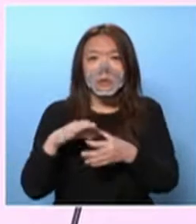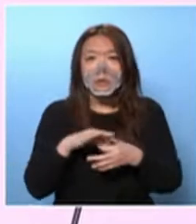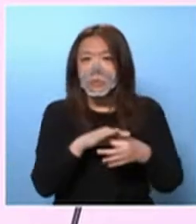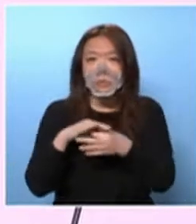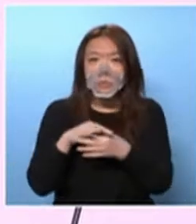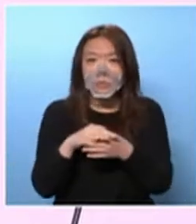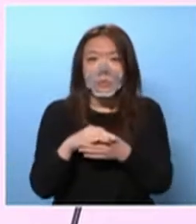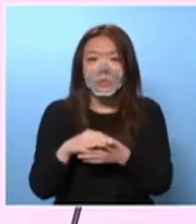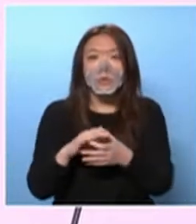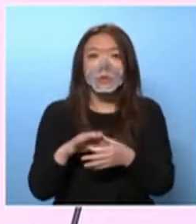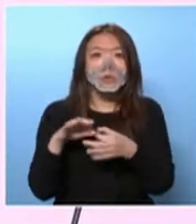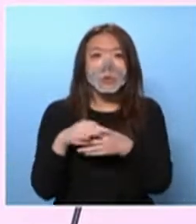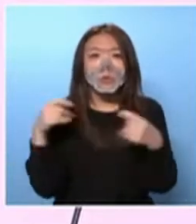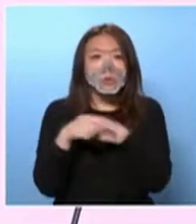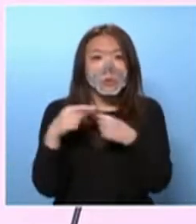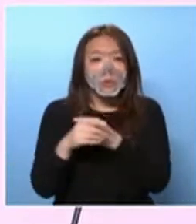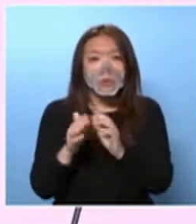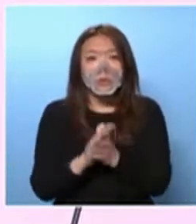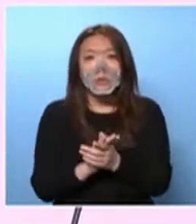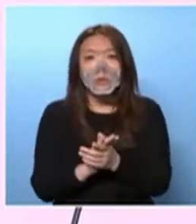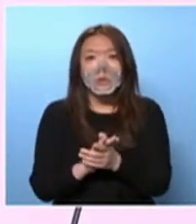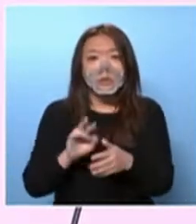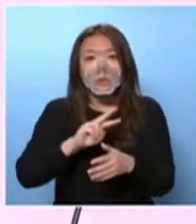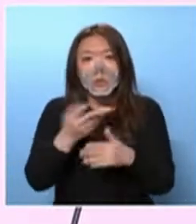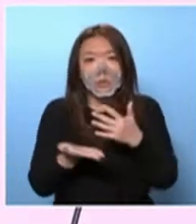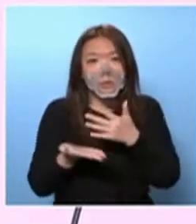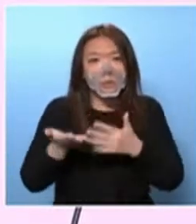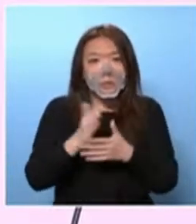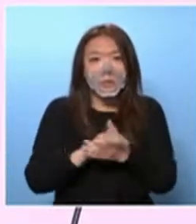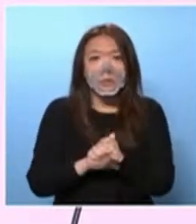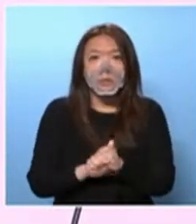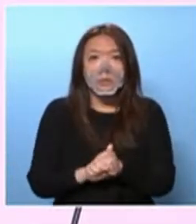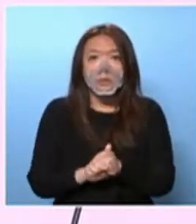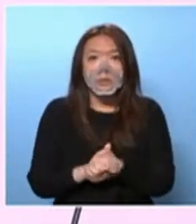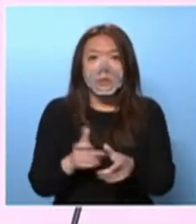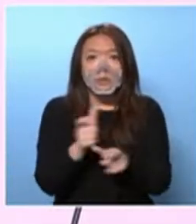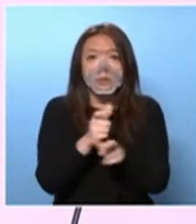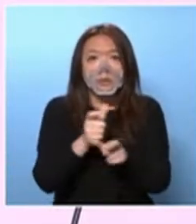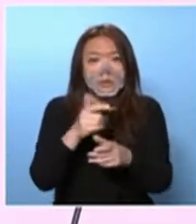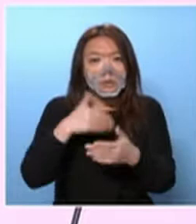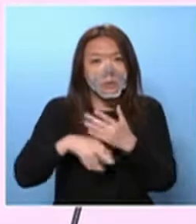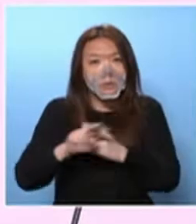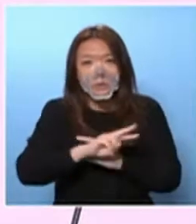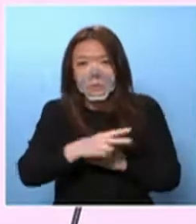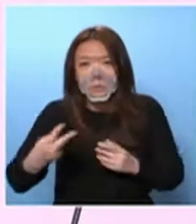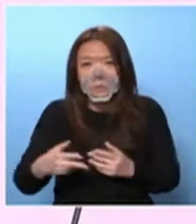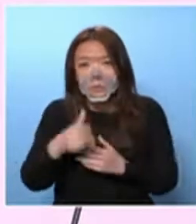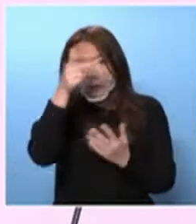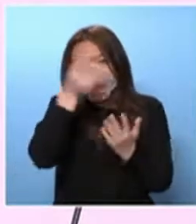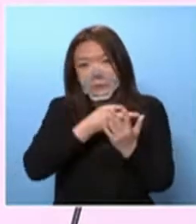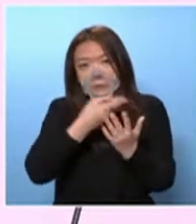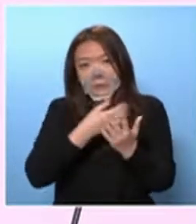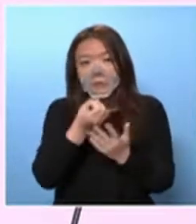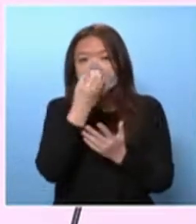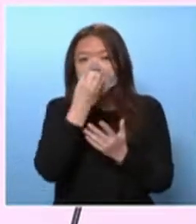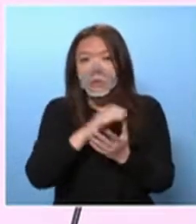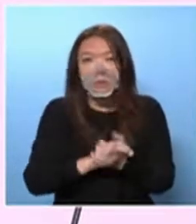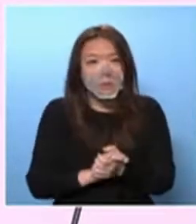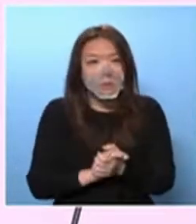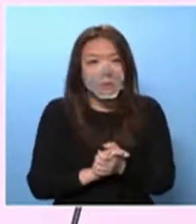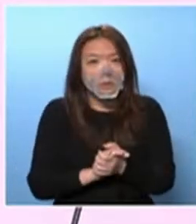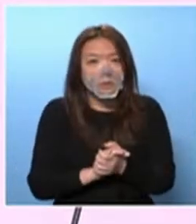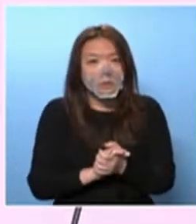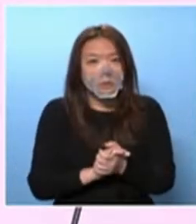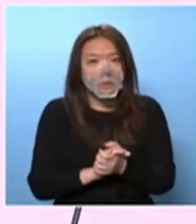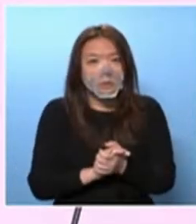another. Following the continuous expansion and enhancement of the mutual access regime and our implementation of various policies to promote the